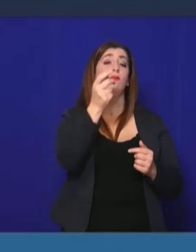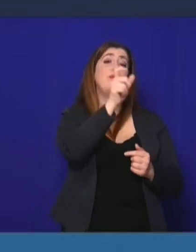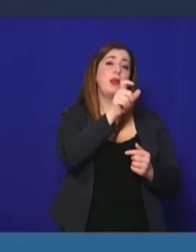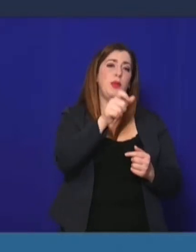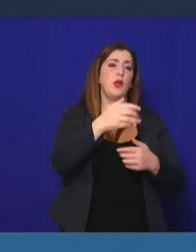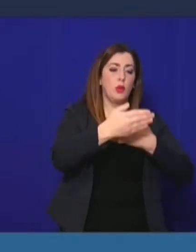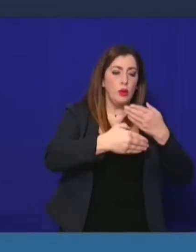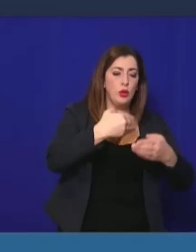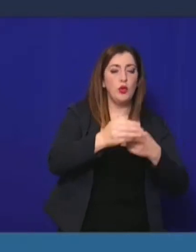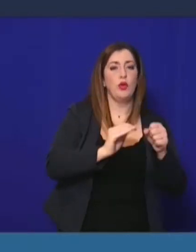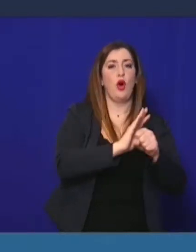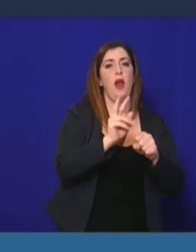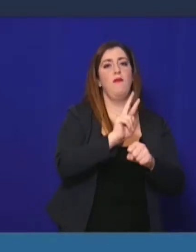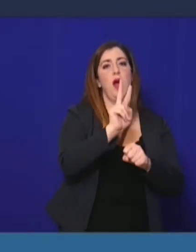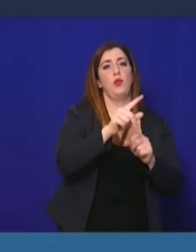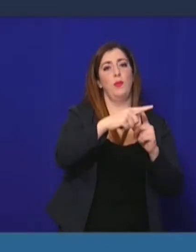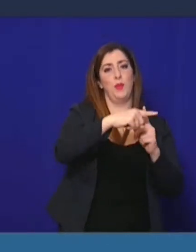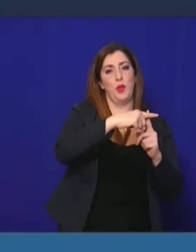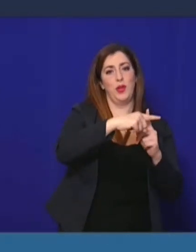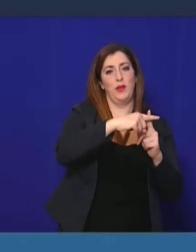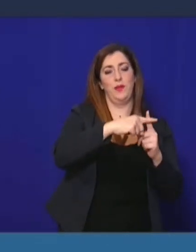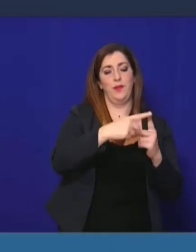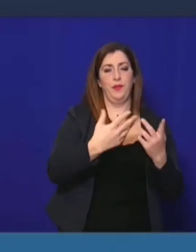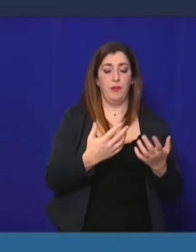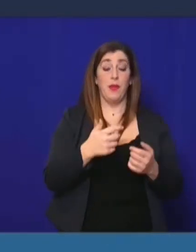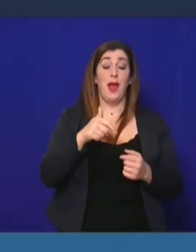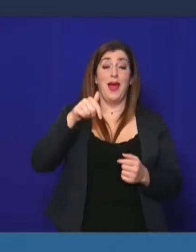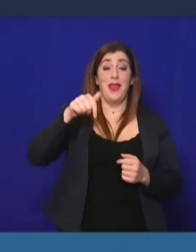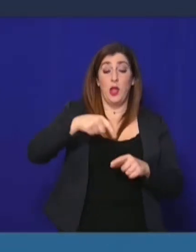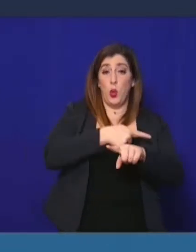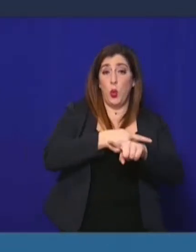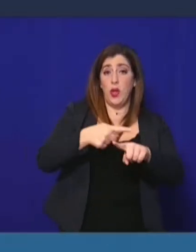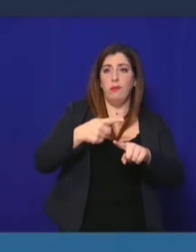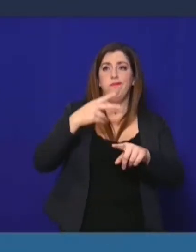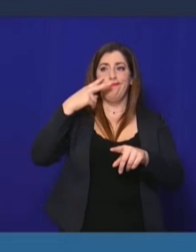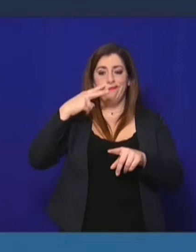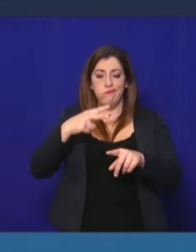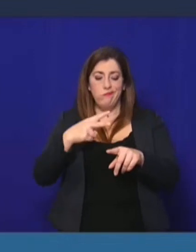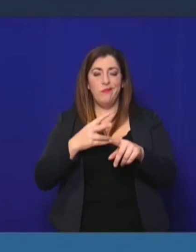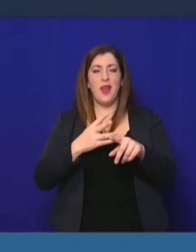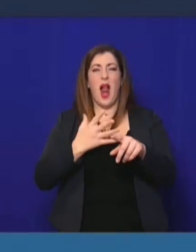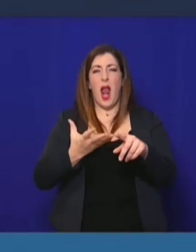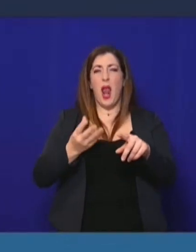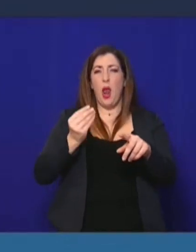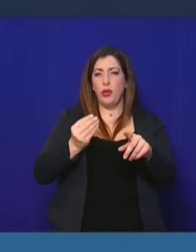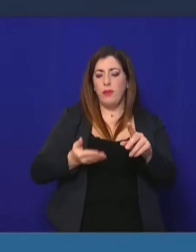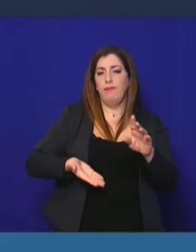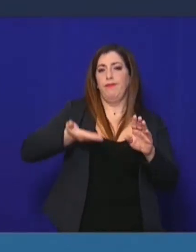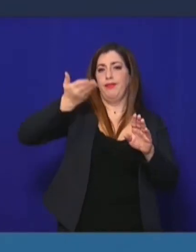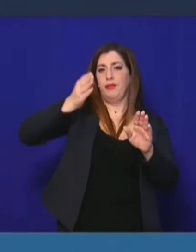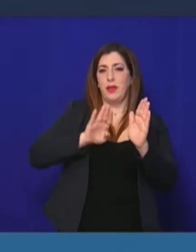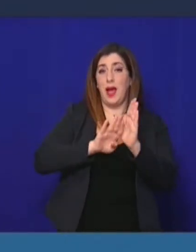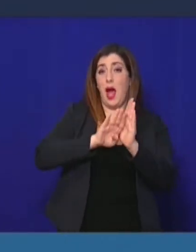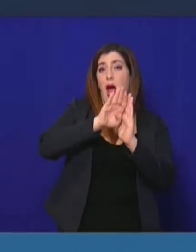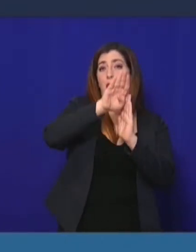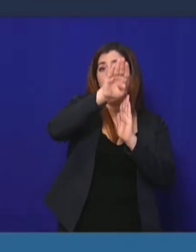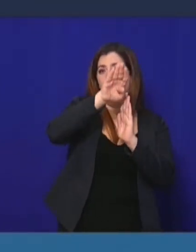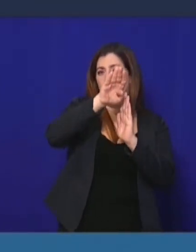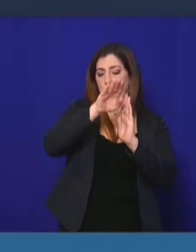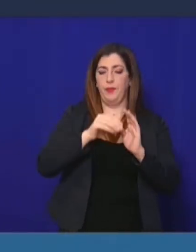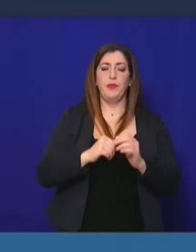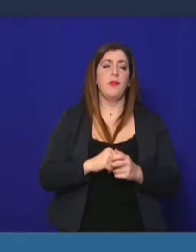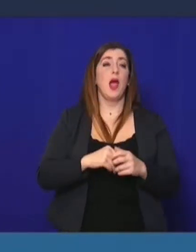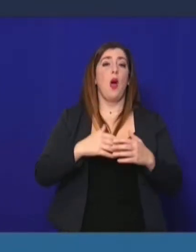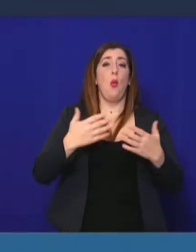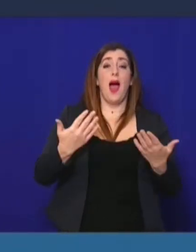increase in the number of cases, which is probably associated with people who are gathering more with each other. In fact, if you look at the number